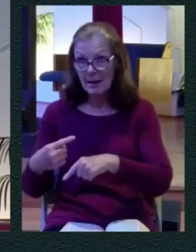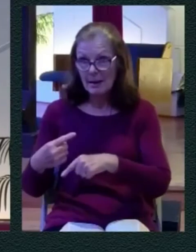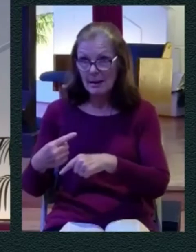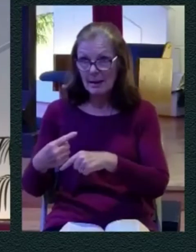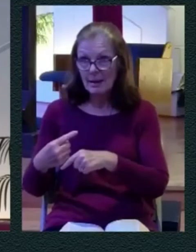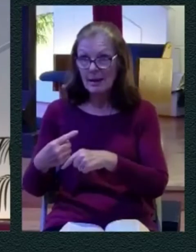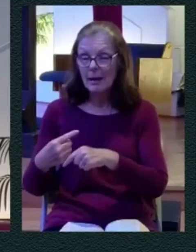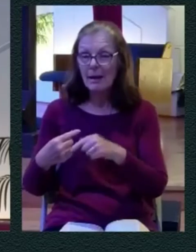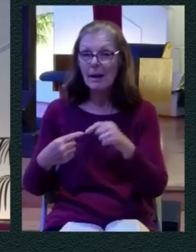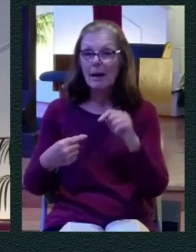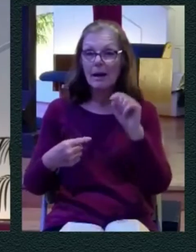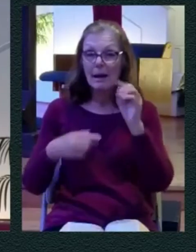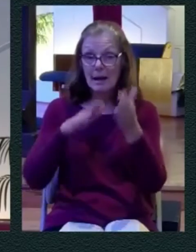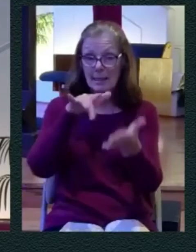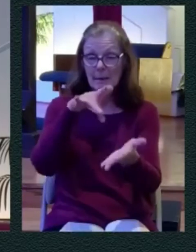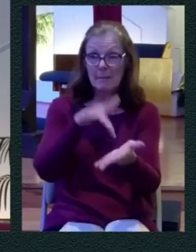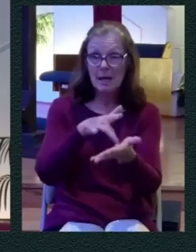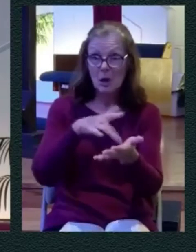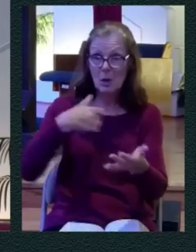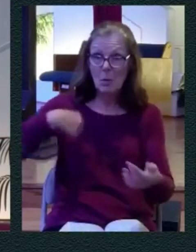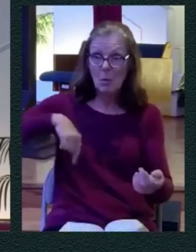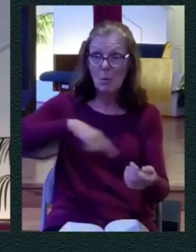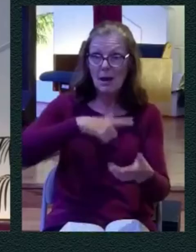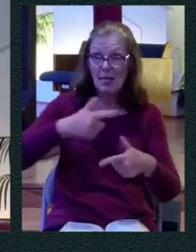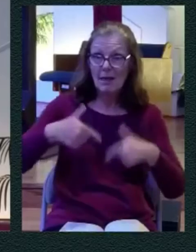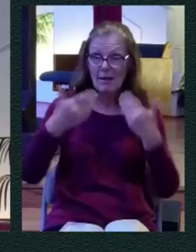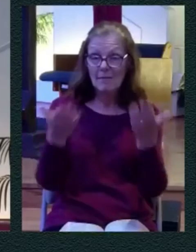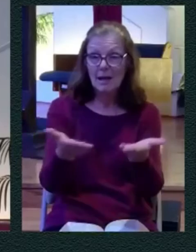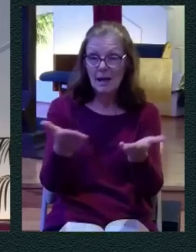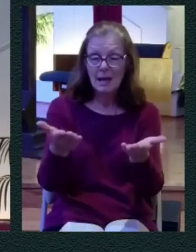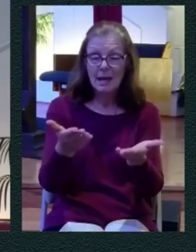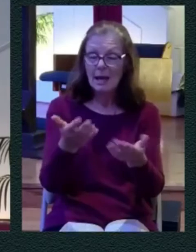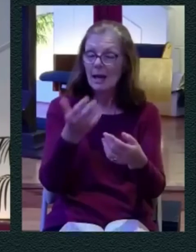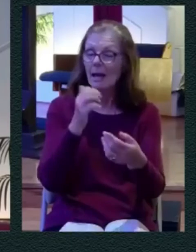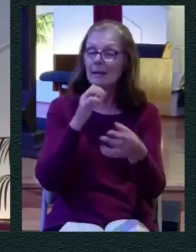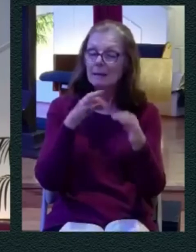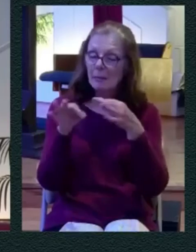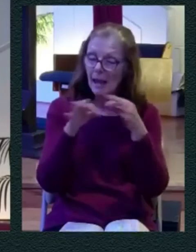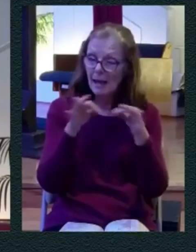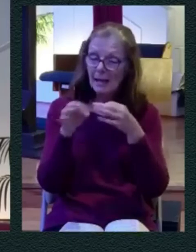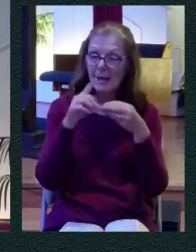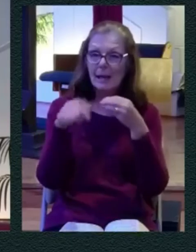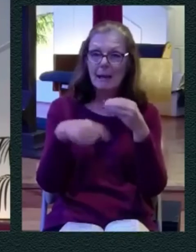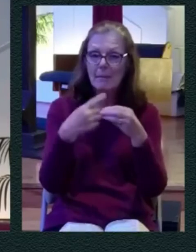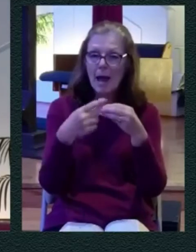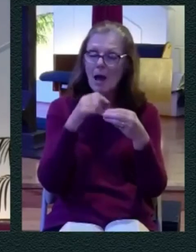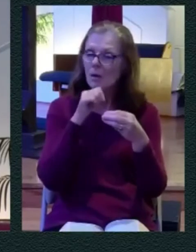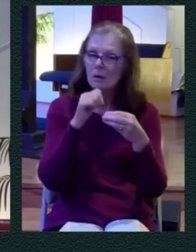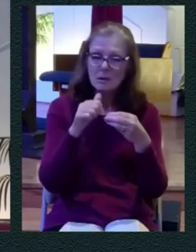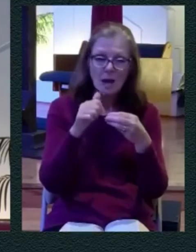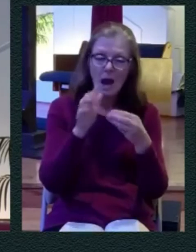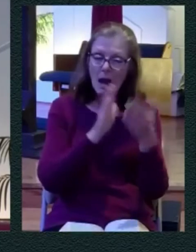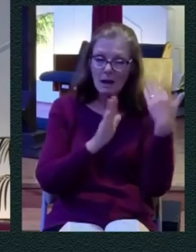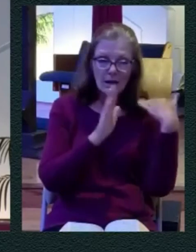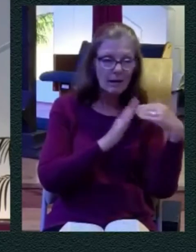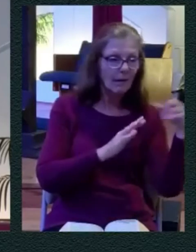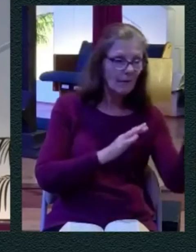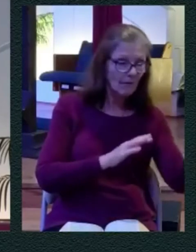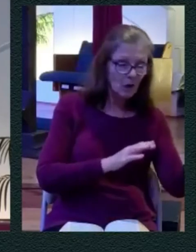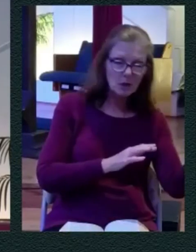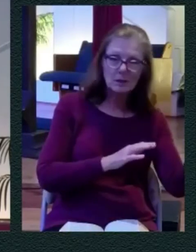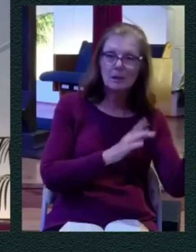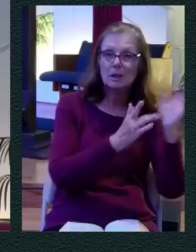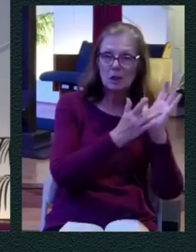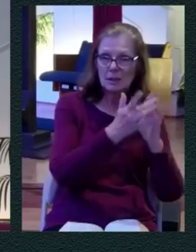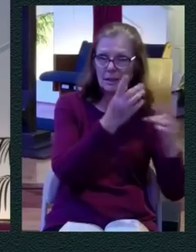advent, He's telling us something not just about their day back in the second and third and fourth and fifth centuries. He's telling